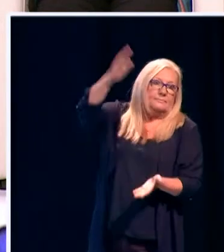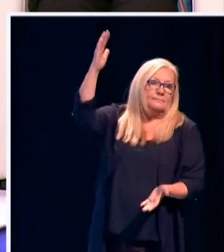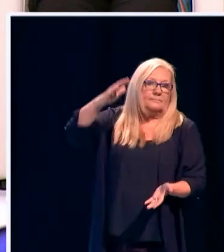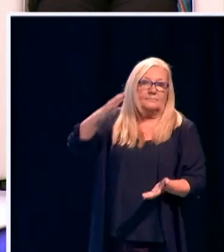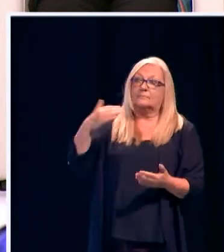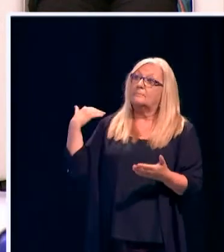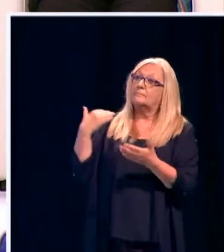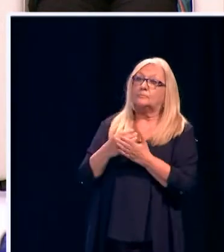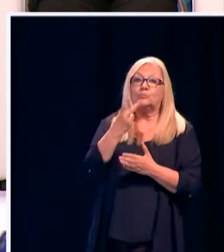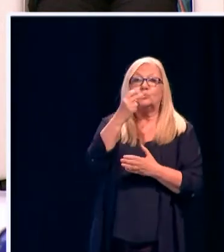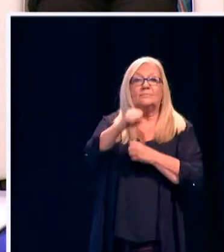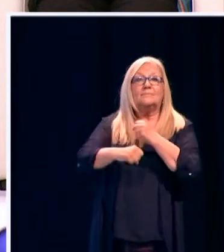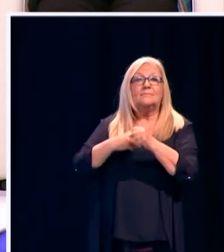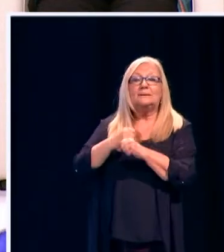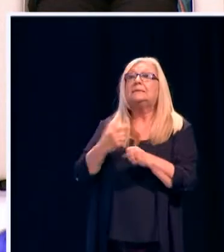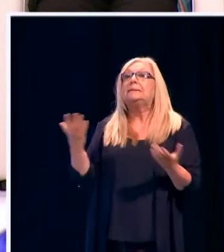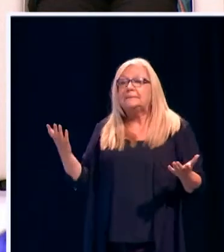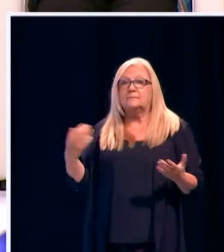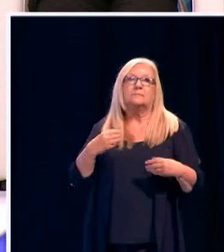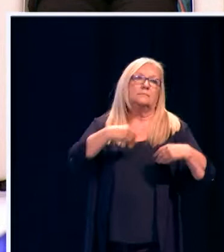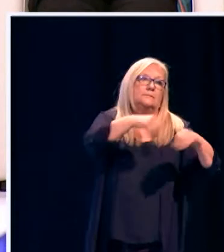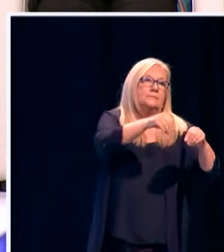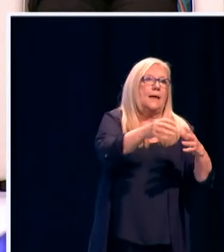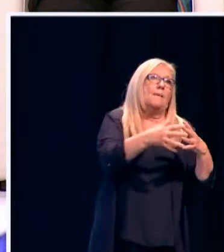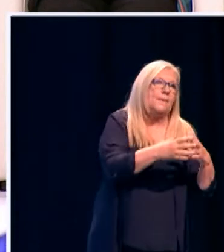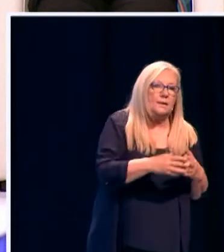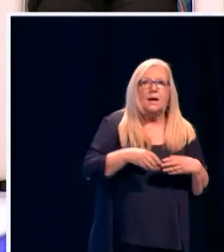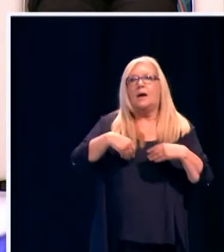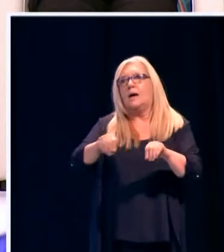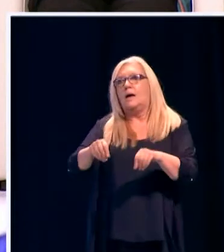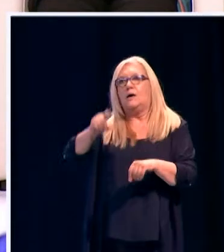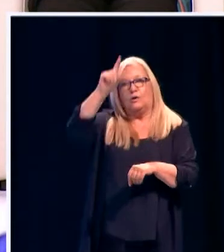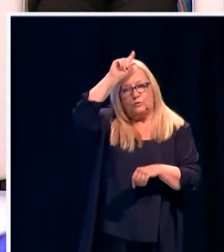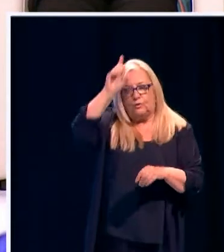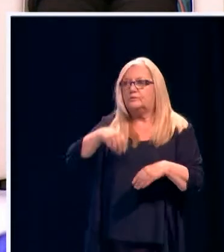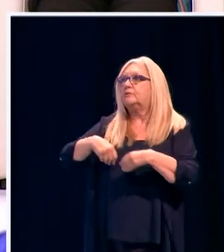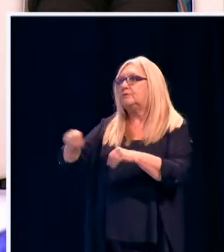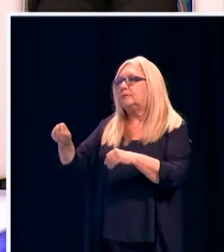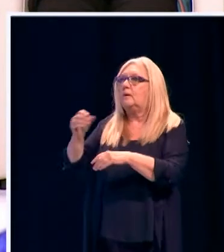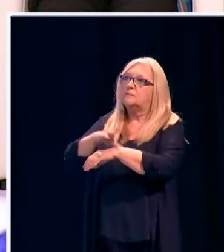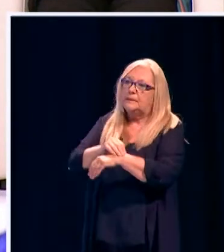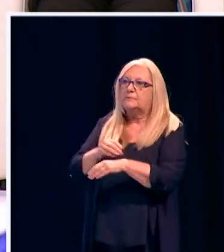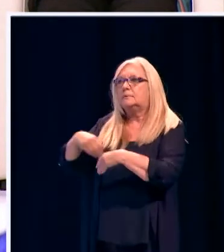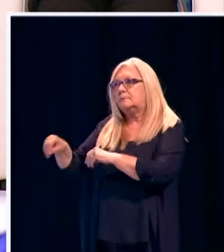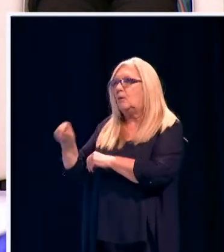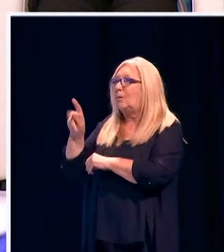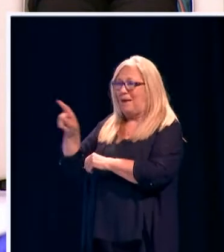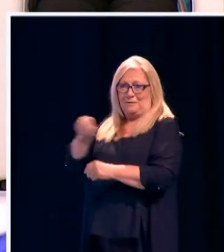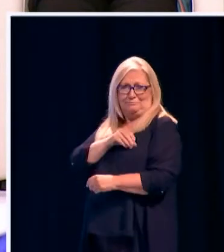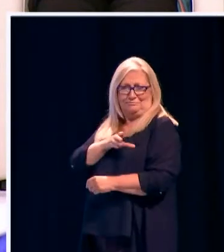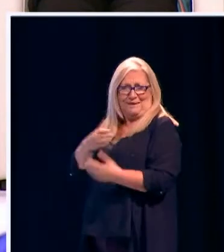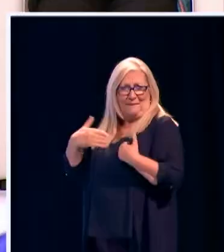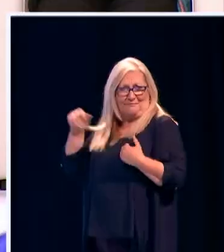years, we sold to America, Germany, Sweden, the UK, and every well-funded country when it comes